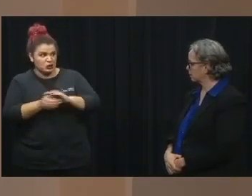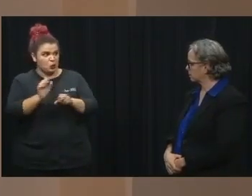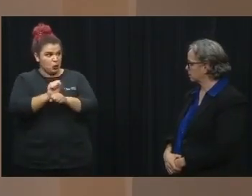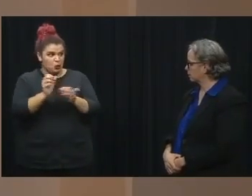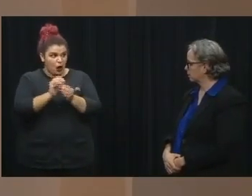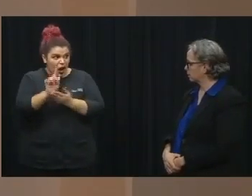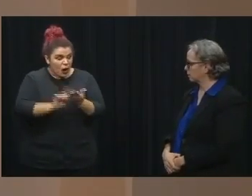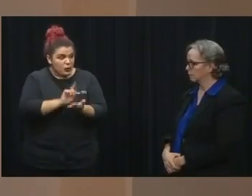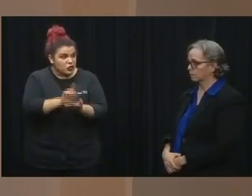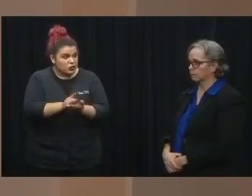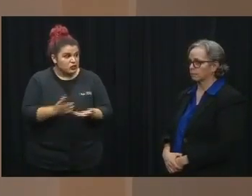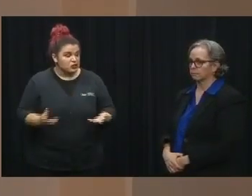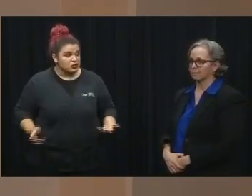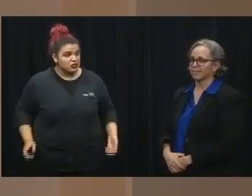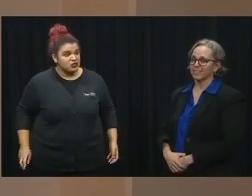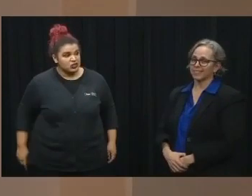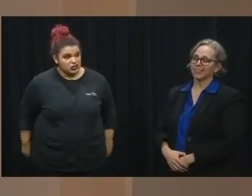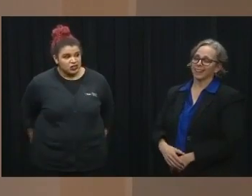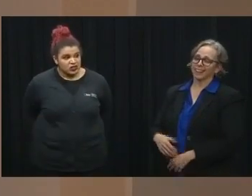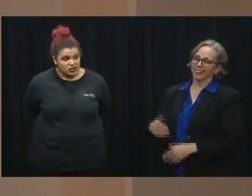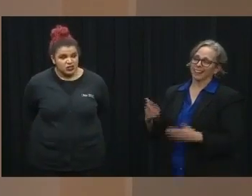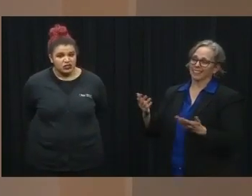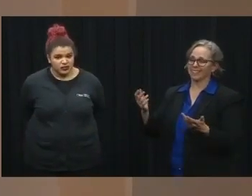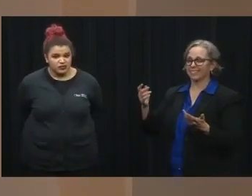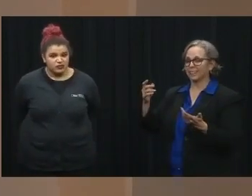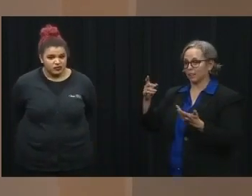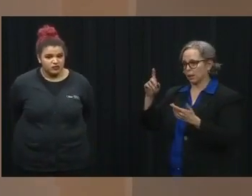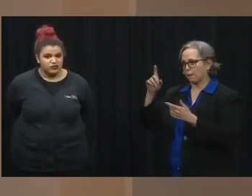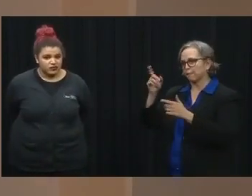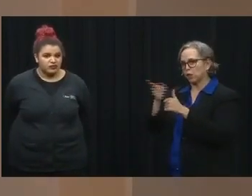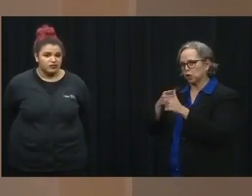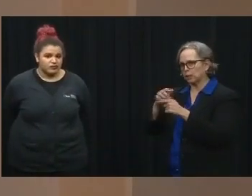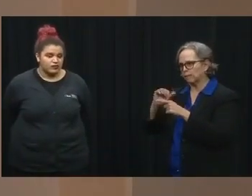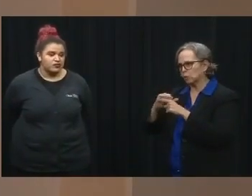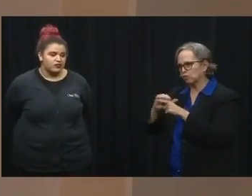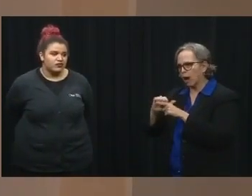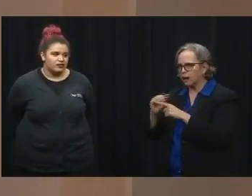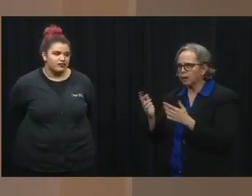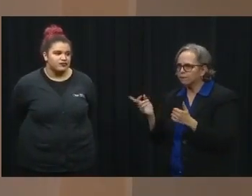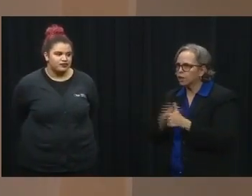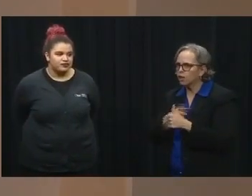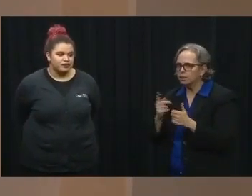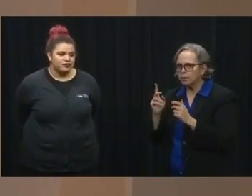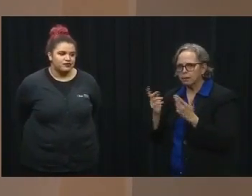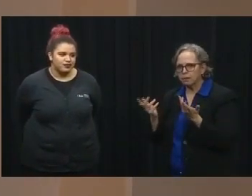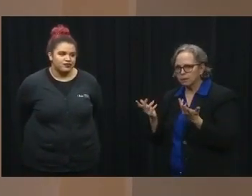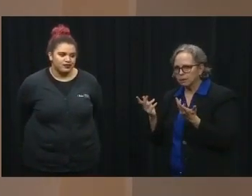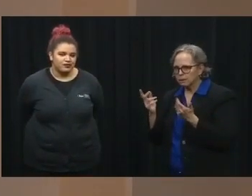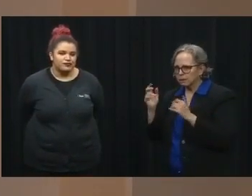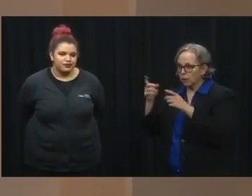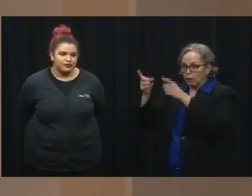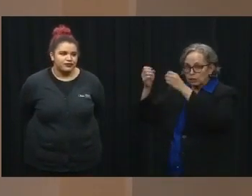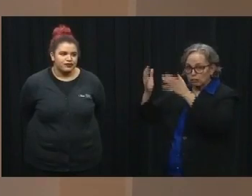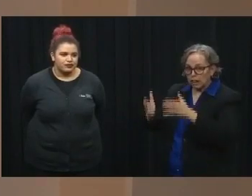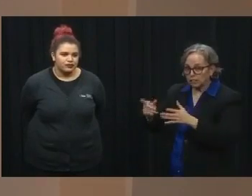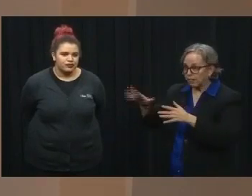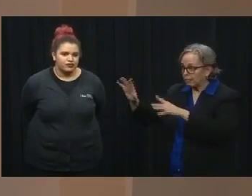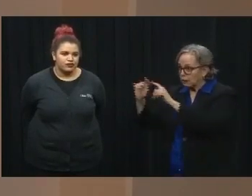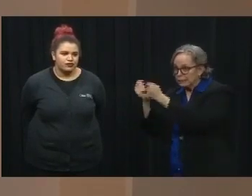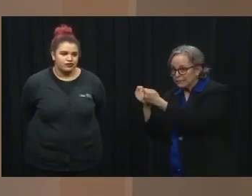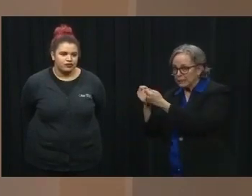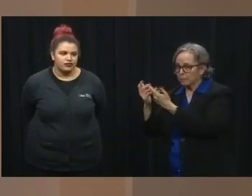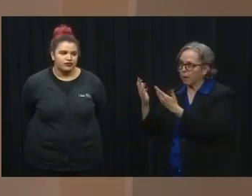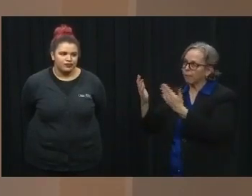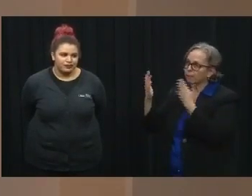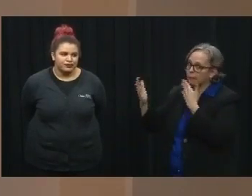Hall is working on building that capacity. I have calls with her every day. I want to thank her and her team. There are hundreds of them